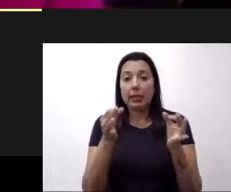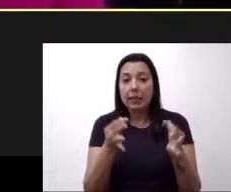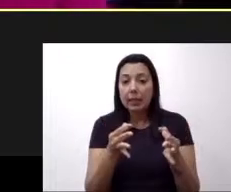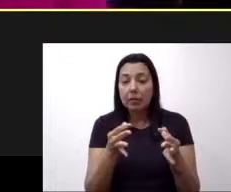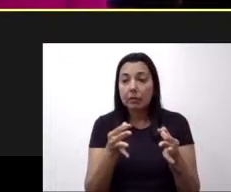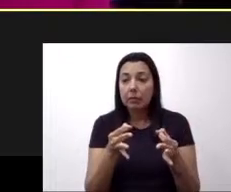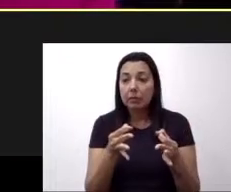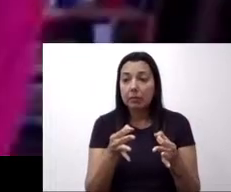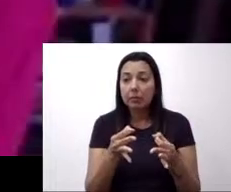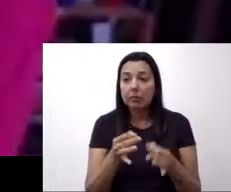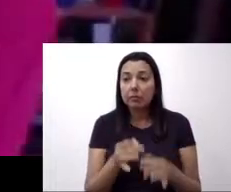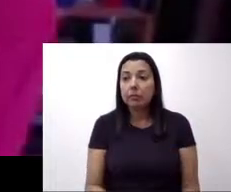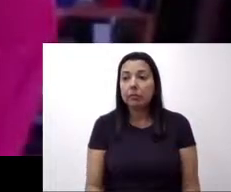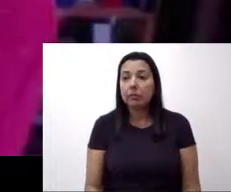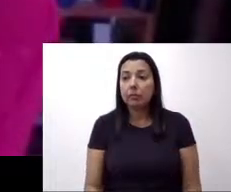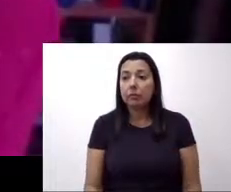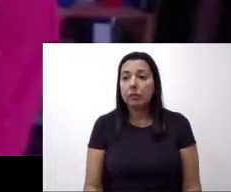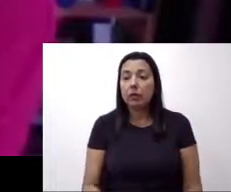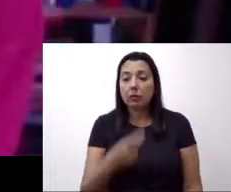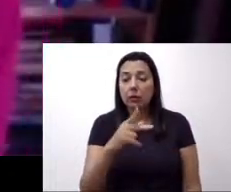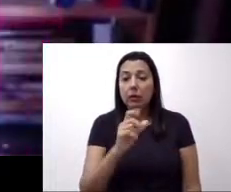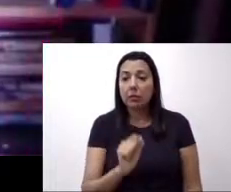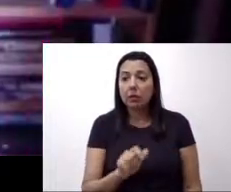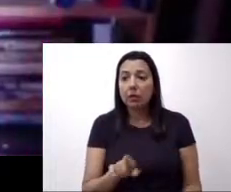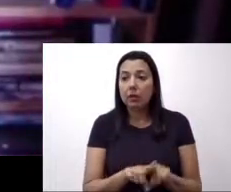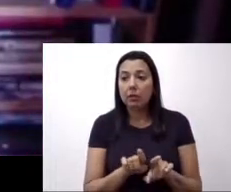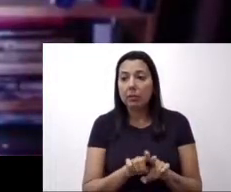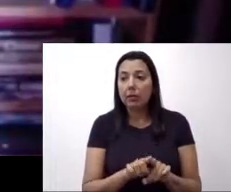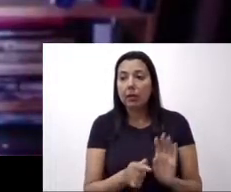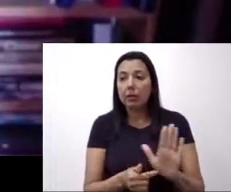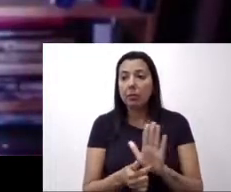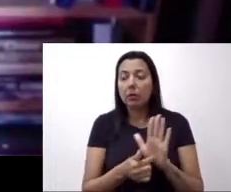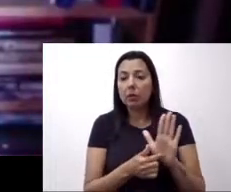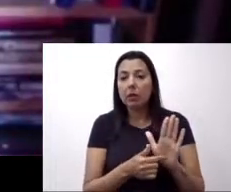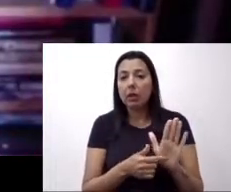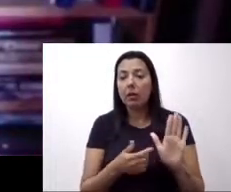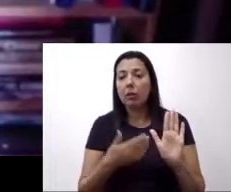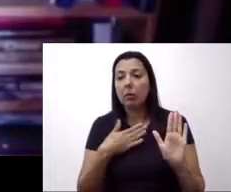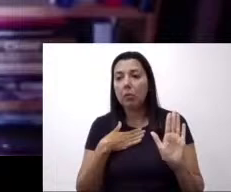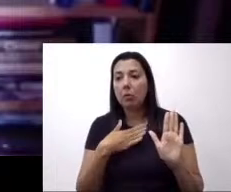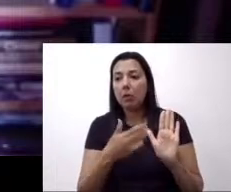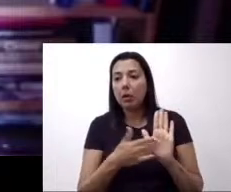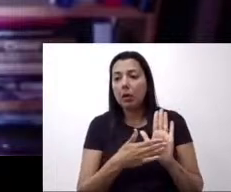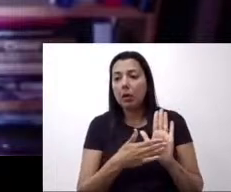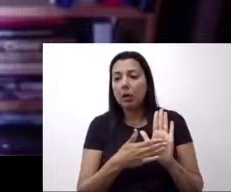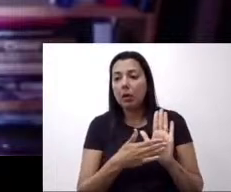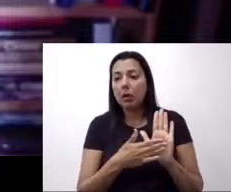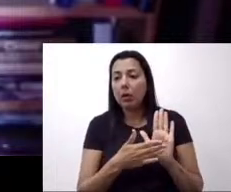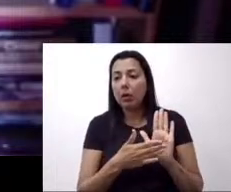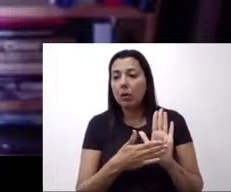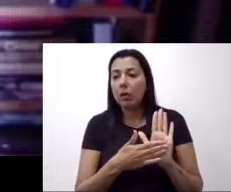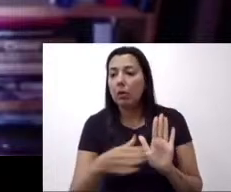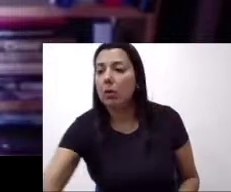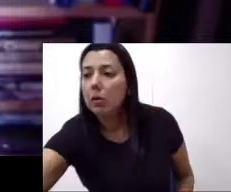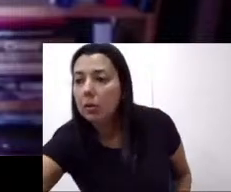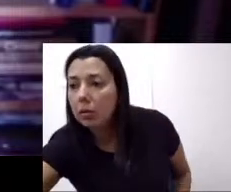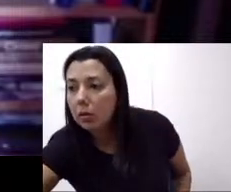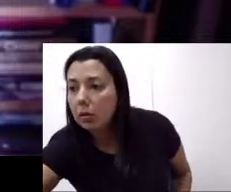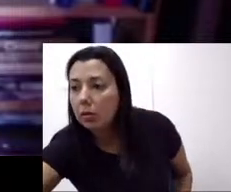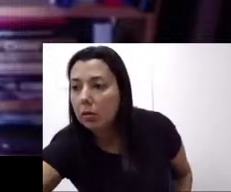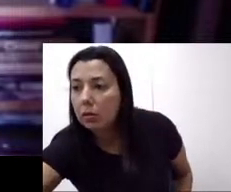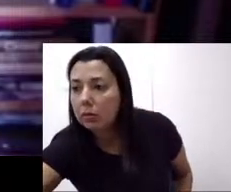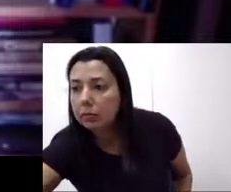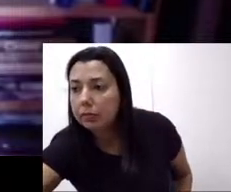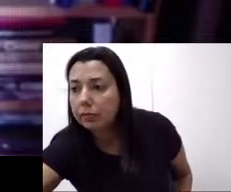can you maybe put my plane, or should I do this? Wait a minute, partager l'écran,